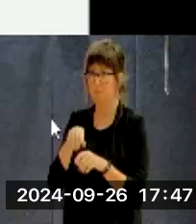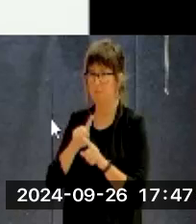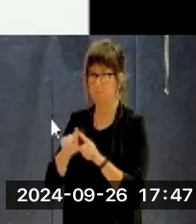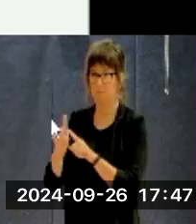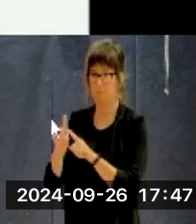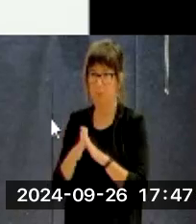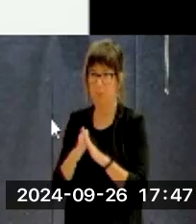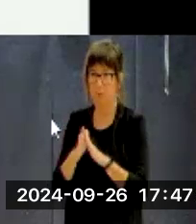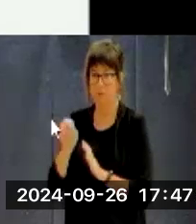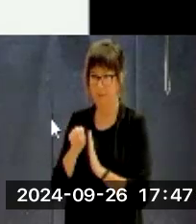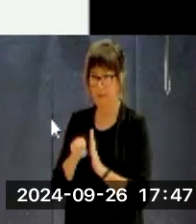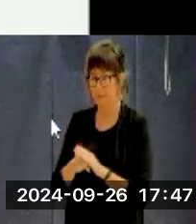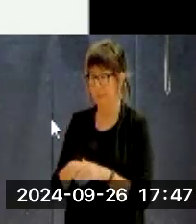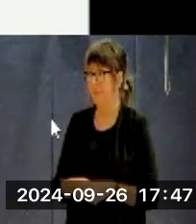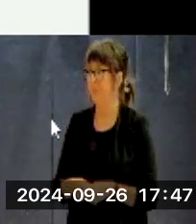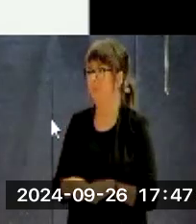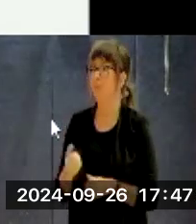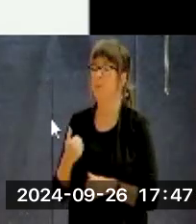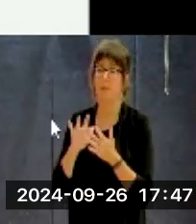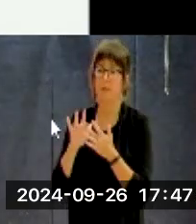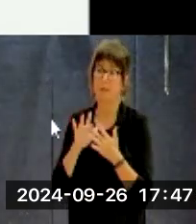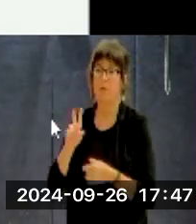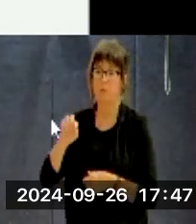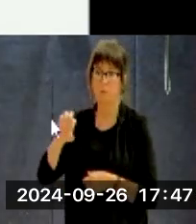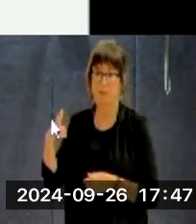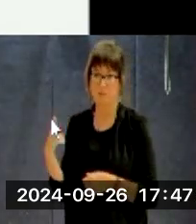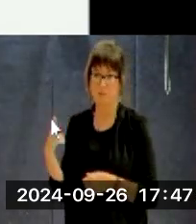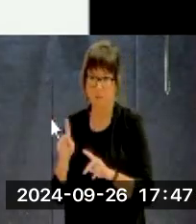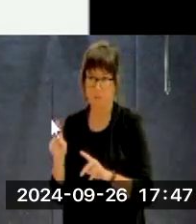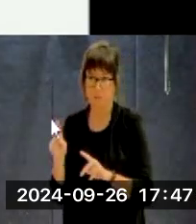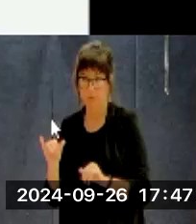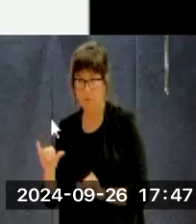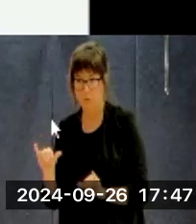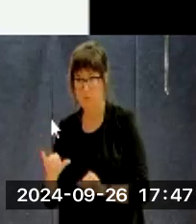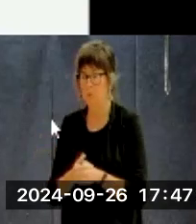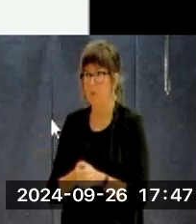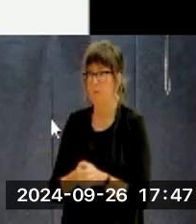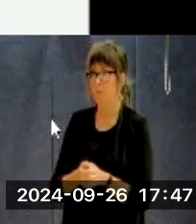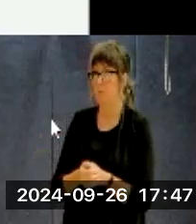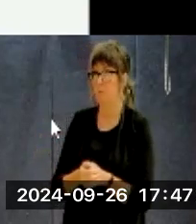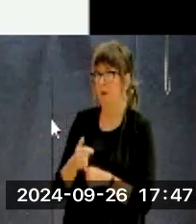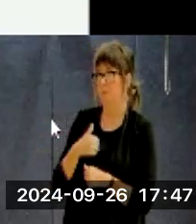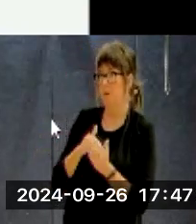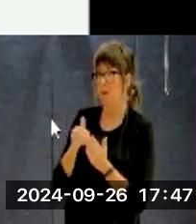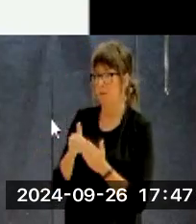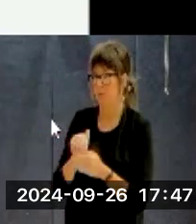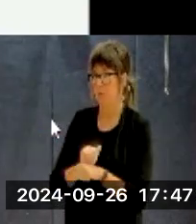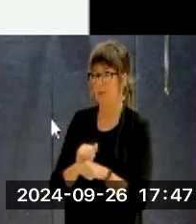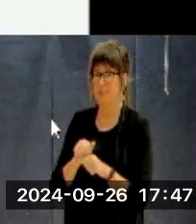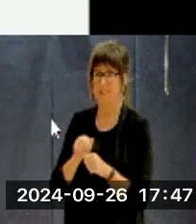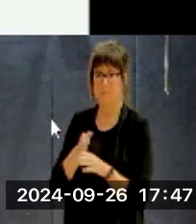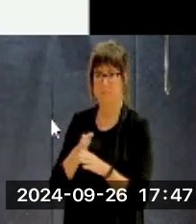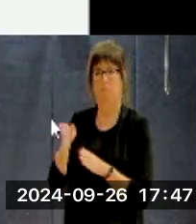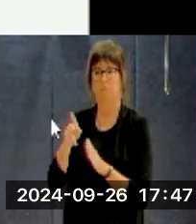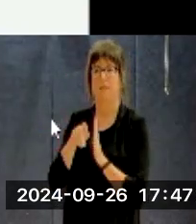state. We have outreach folks. And then the space that I often find myself in is in policy